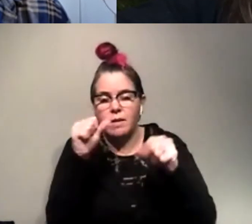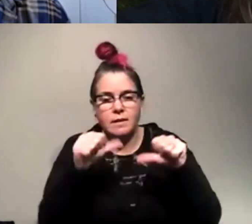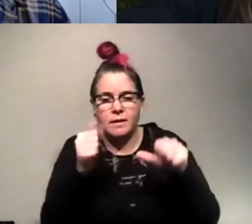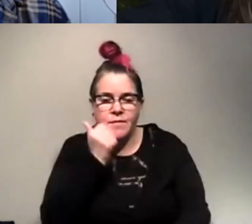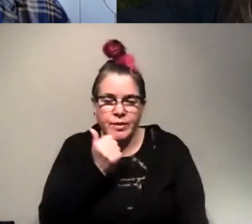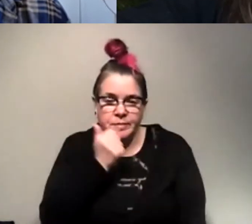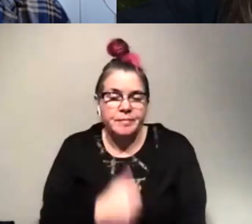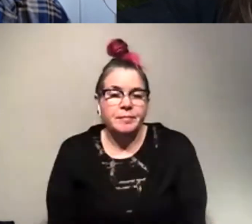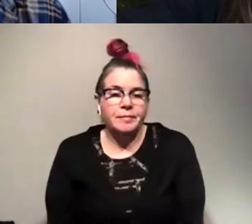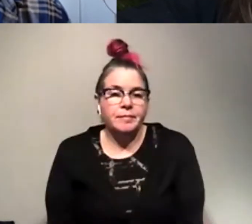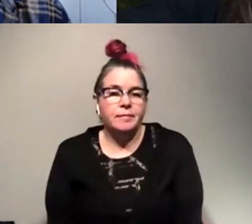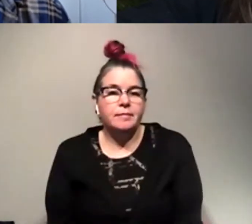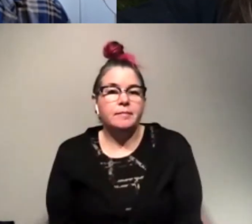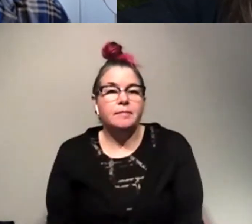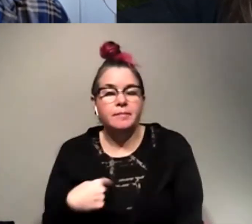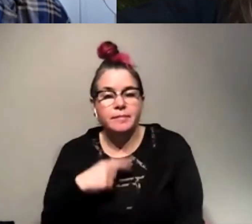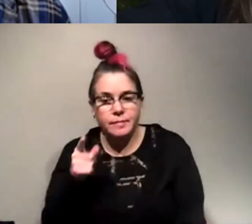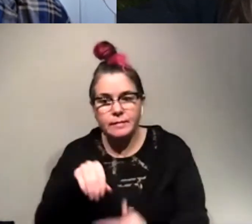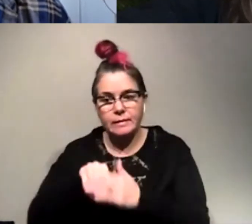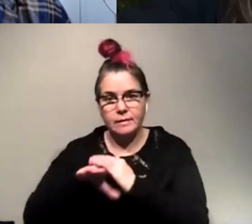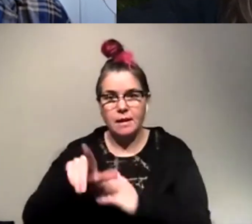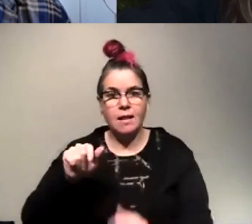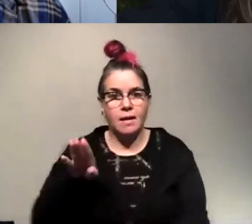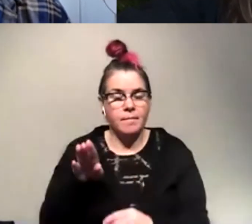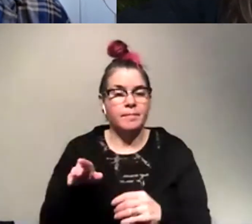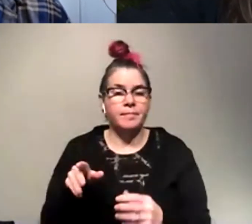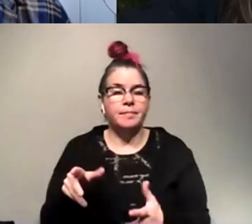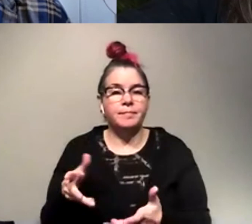And we get to go into the lab, and